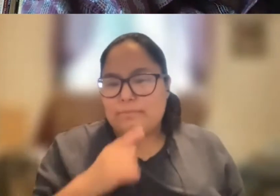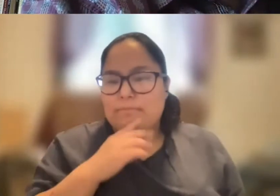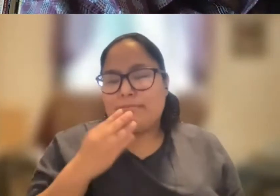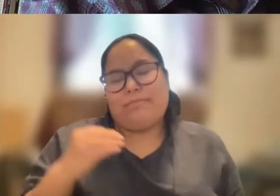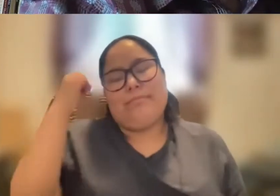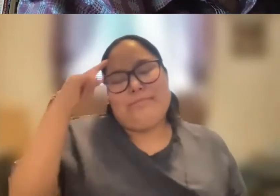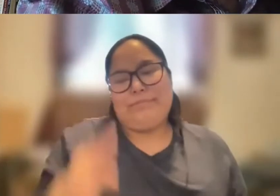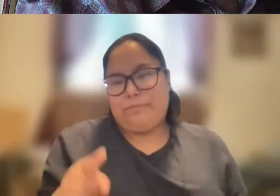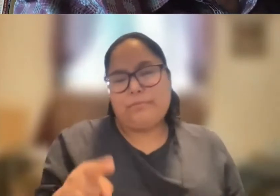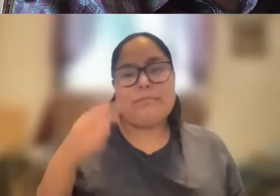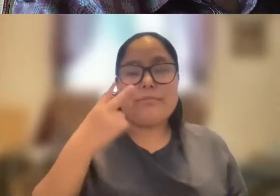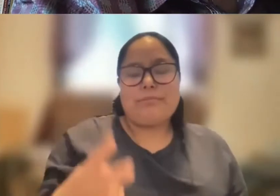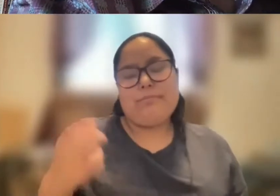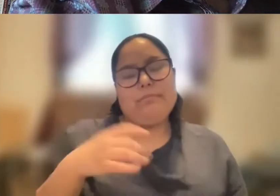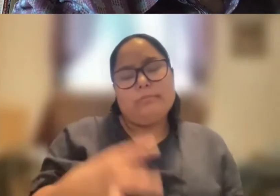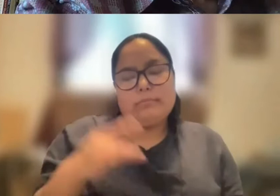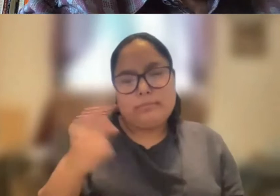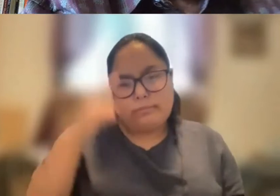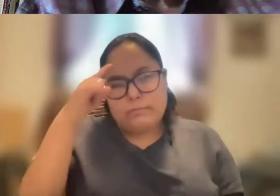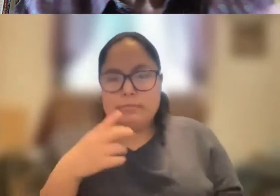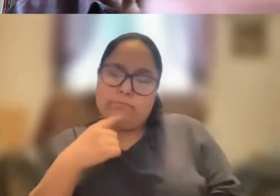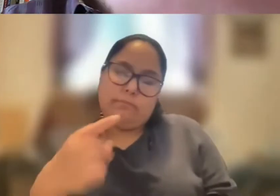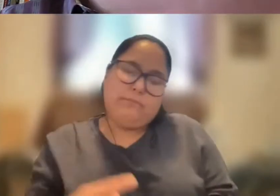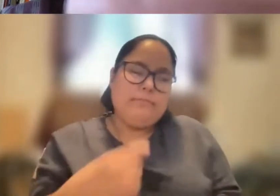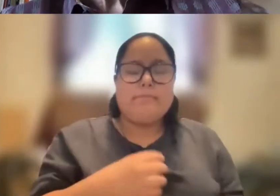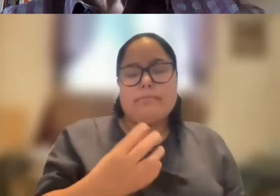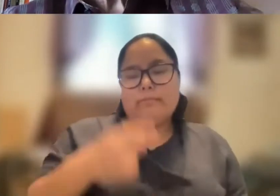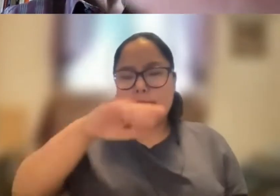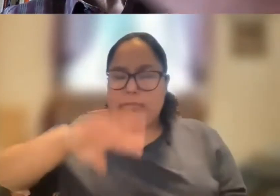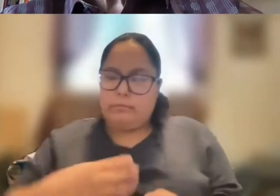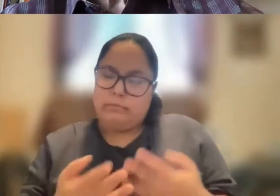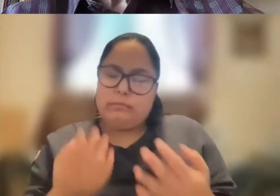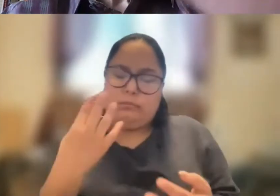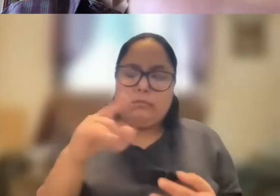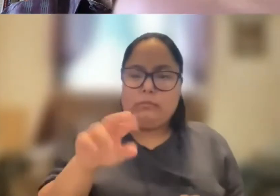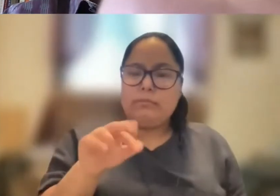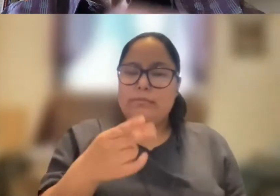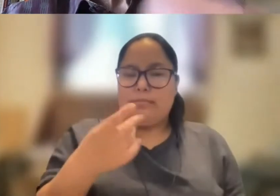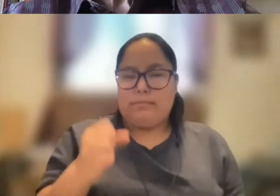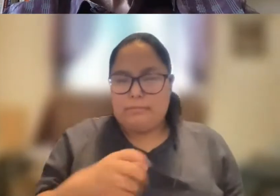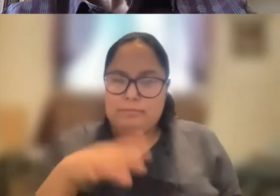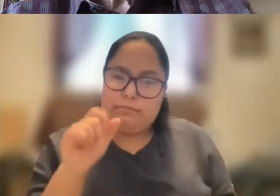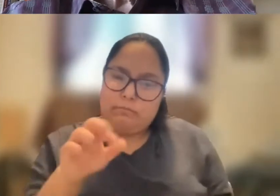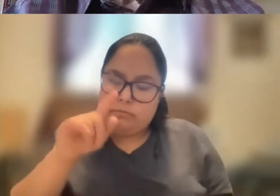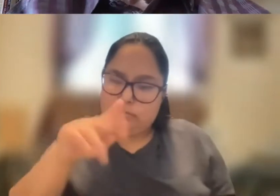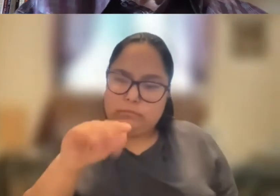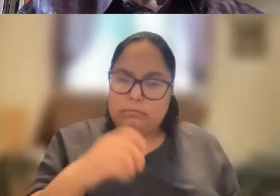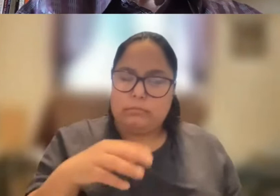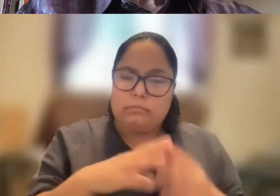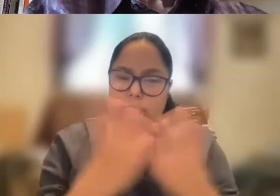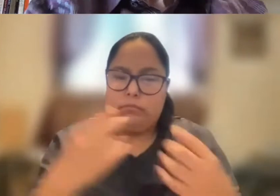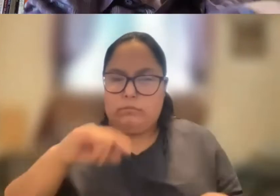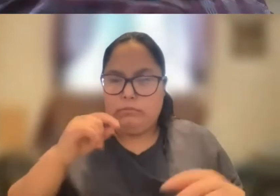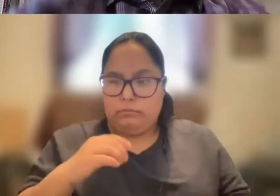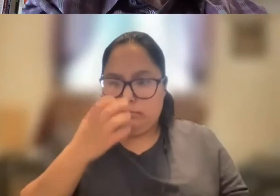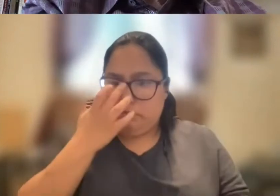up now, but I'm really looking forward to sharing in the group again in a couple of months when we can talk about the Primetimers Club. So